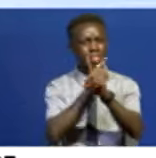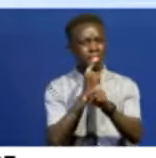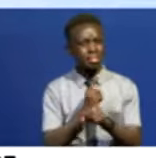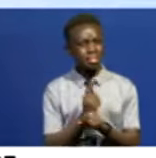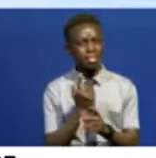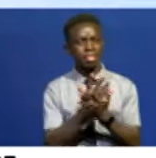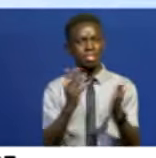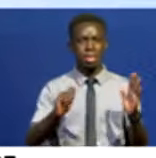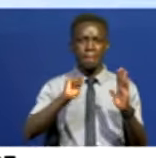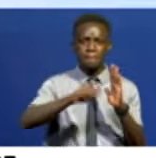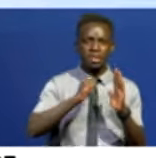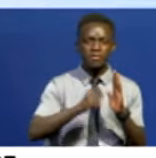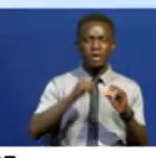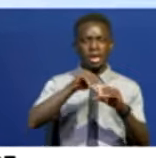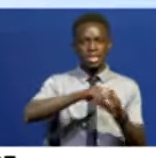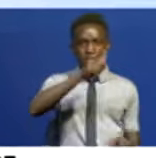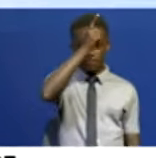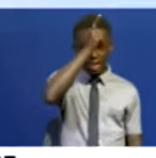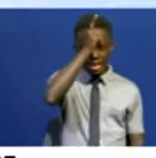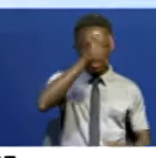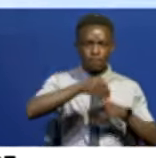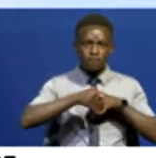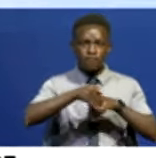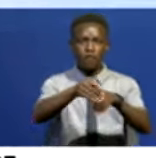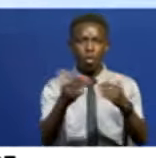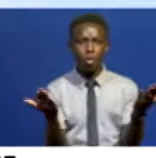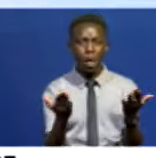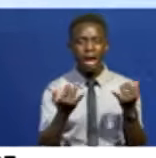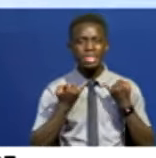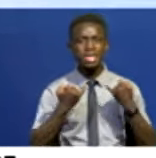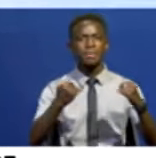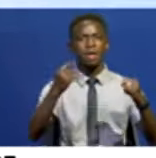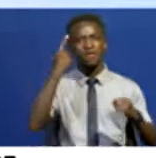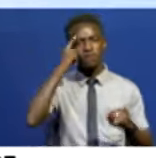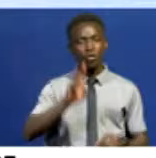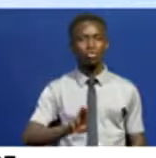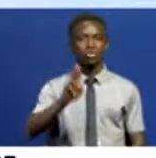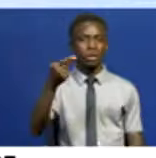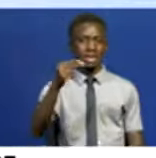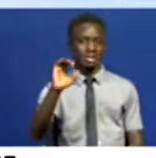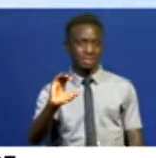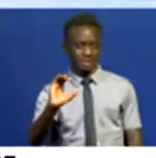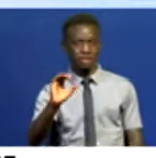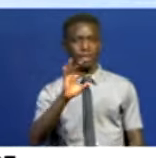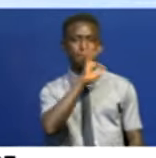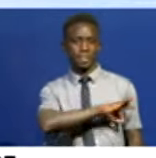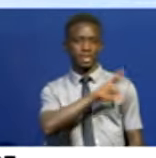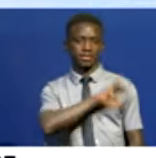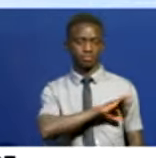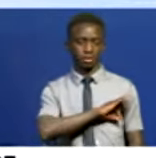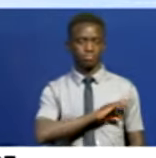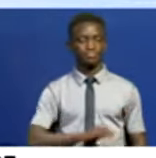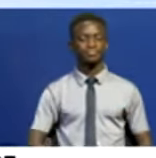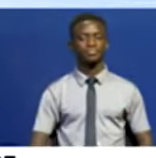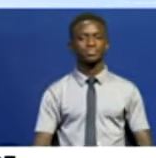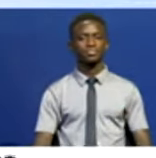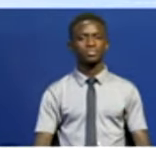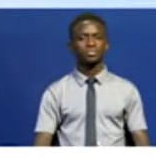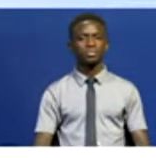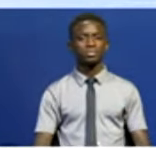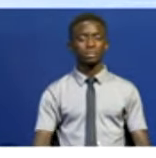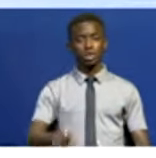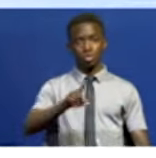within the villages in line with the implementation of the Universal Health Coverage Essential Benefits Package.